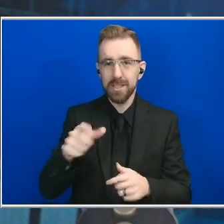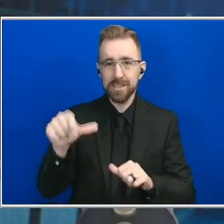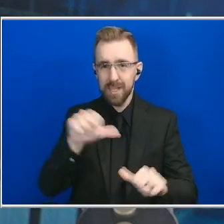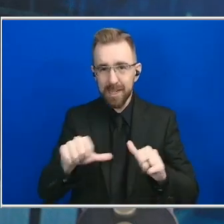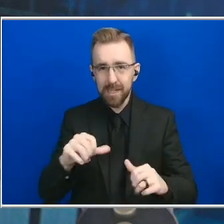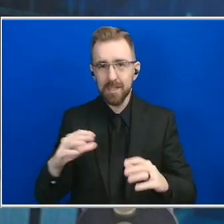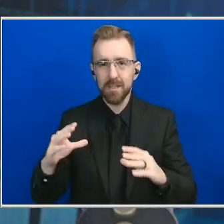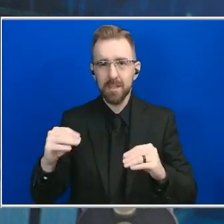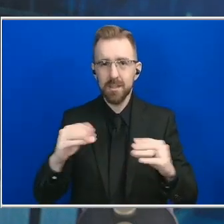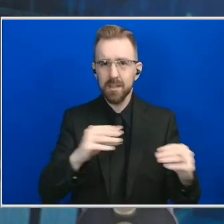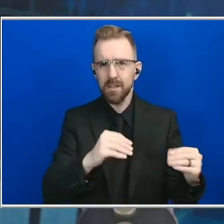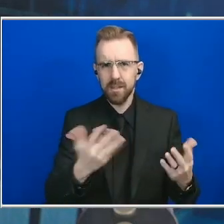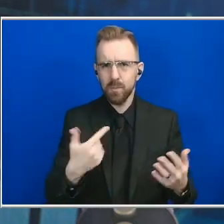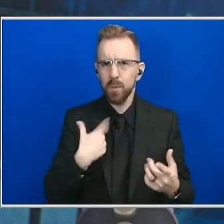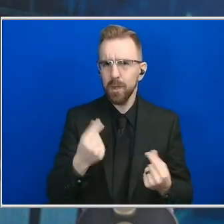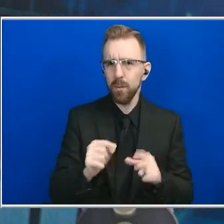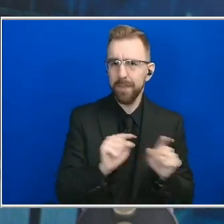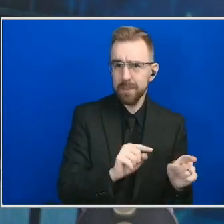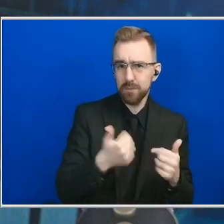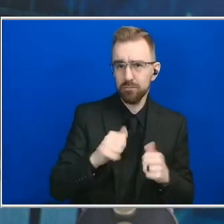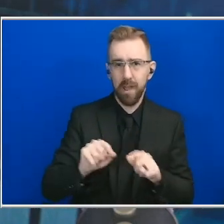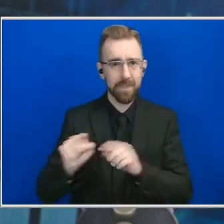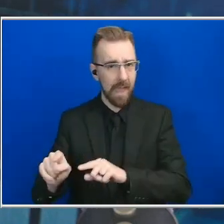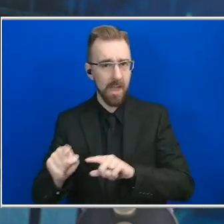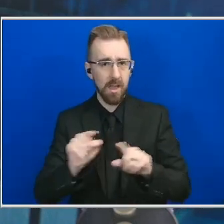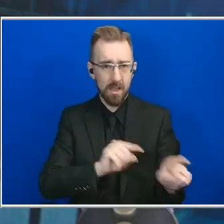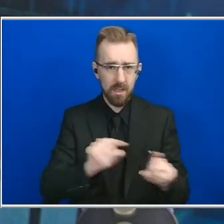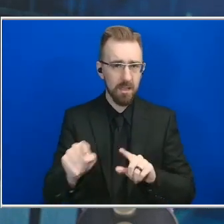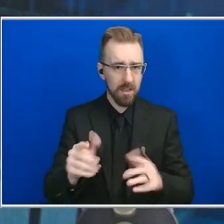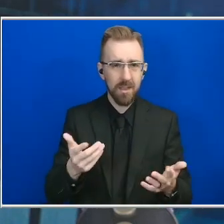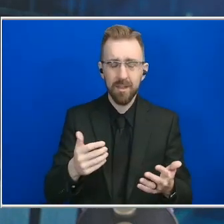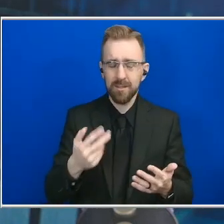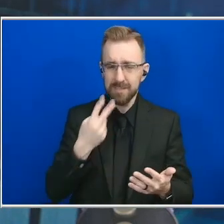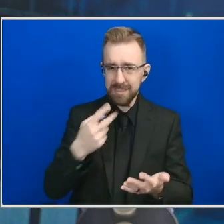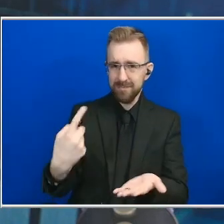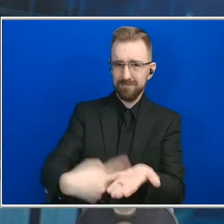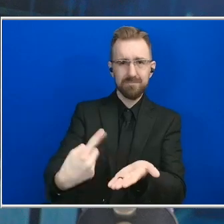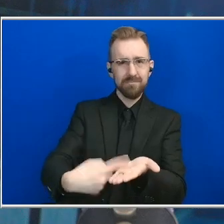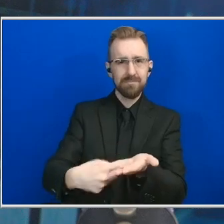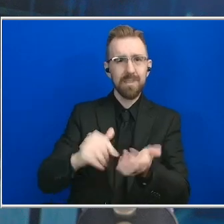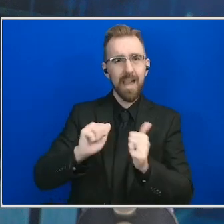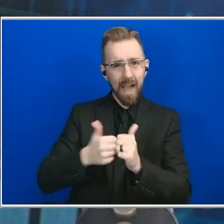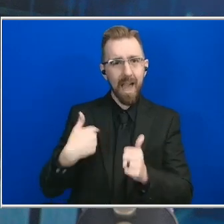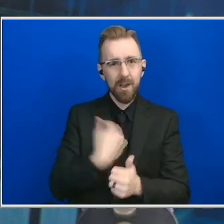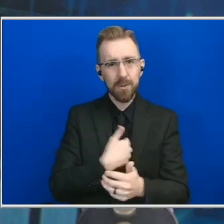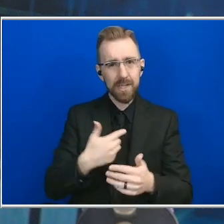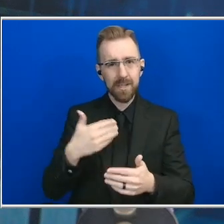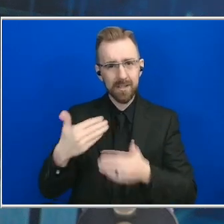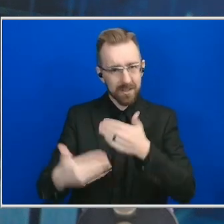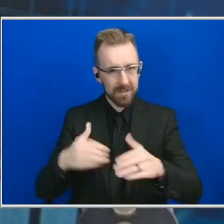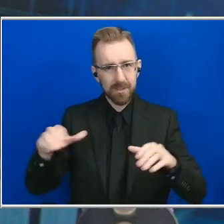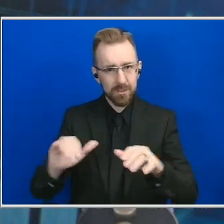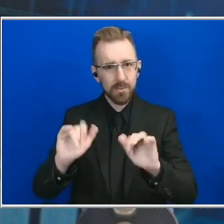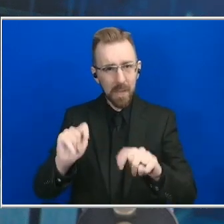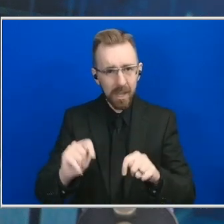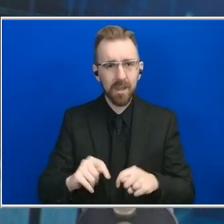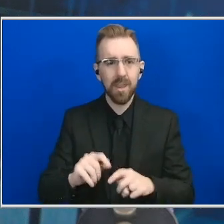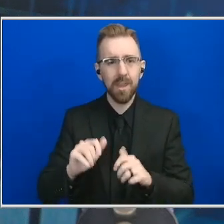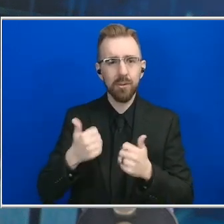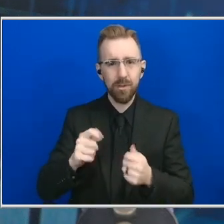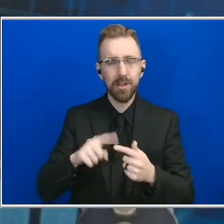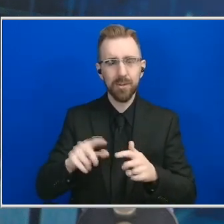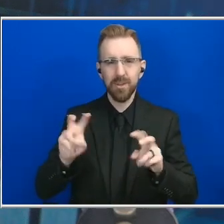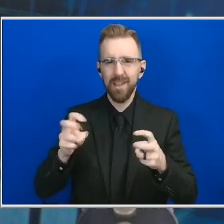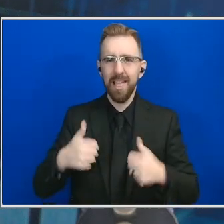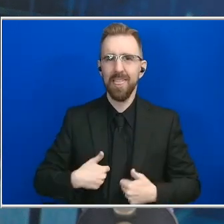we do this? Can we try that? Can we try that? You know what? That's how we get this done. That's how we try to live long and prosper, by tying